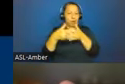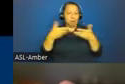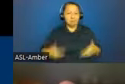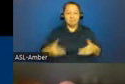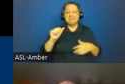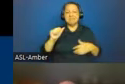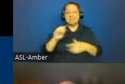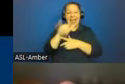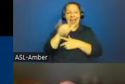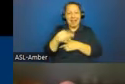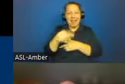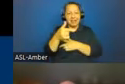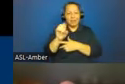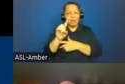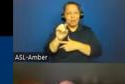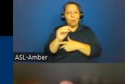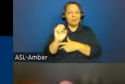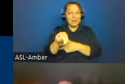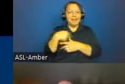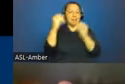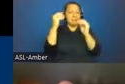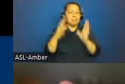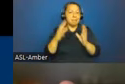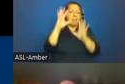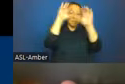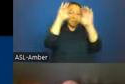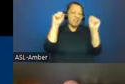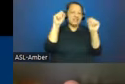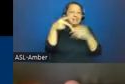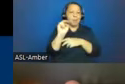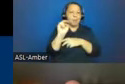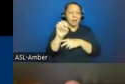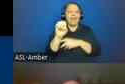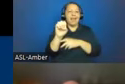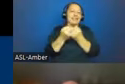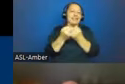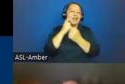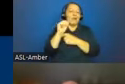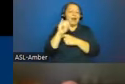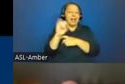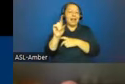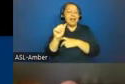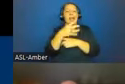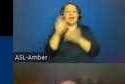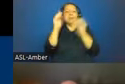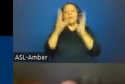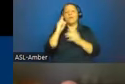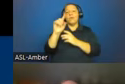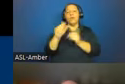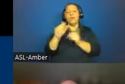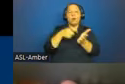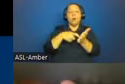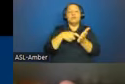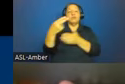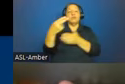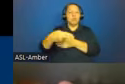as well as a professor of archaeology and history at Gonzaga University in Spokane, Washington. Local societies